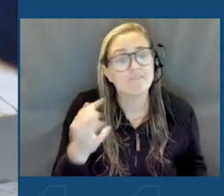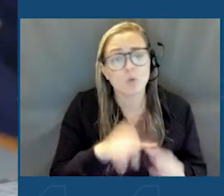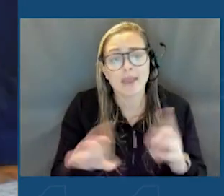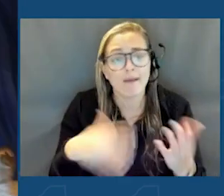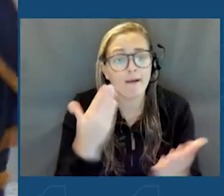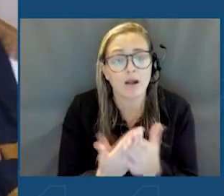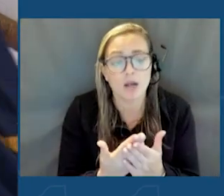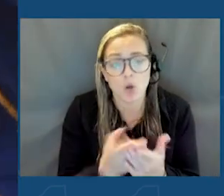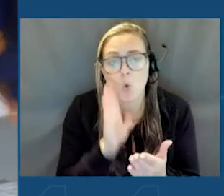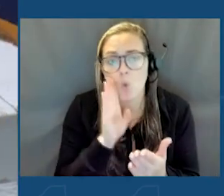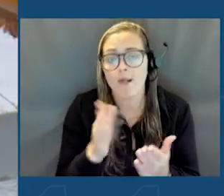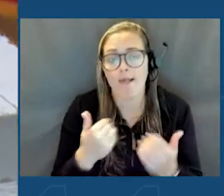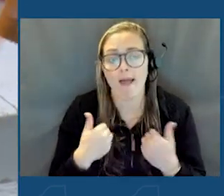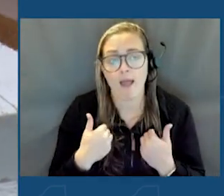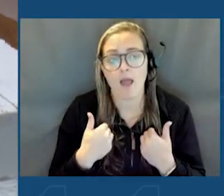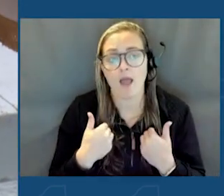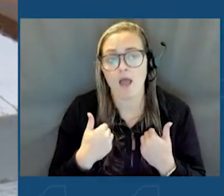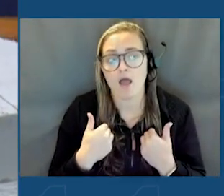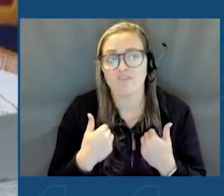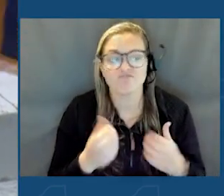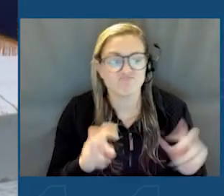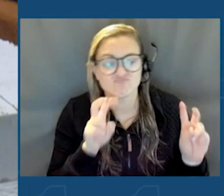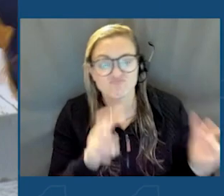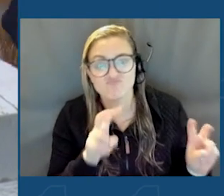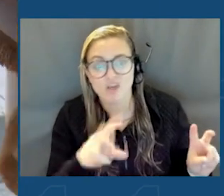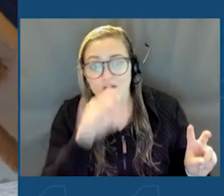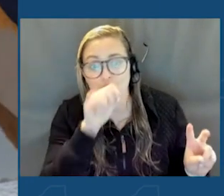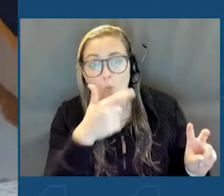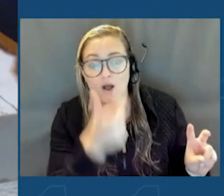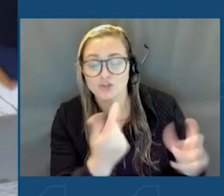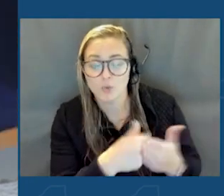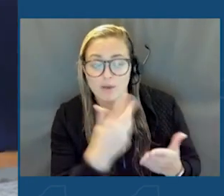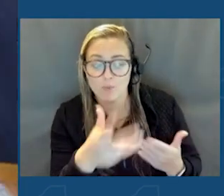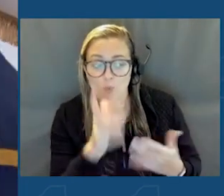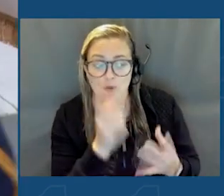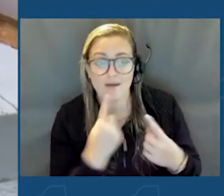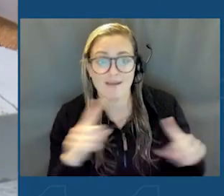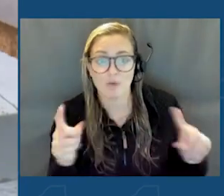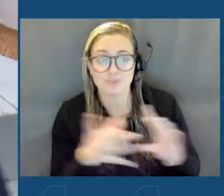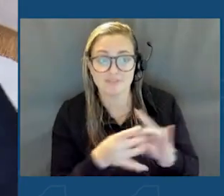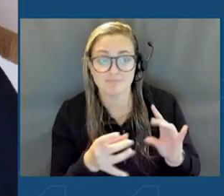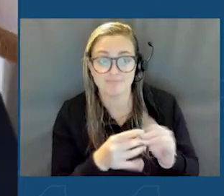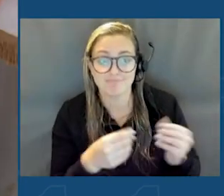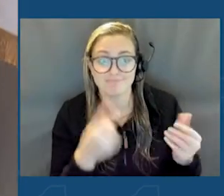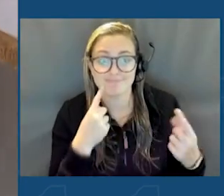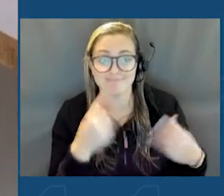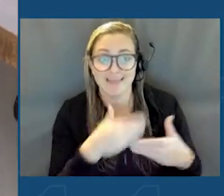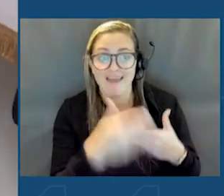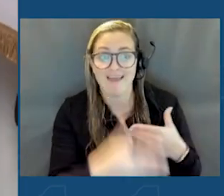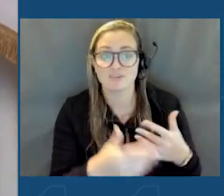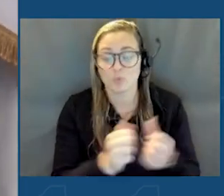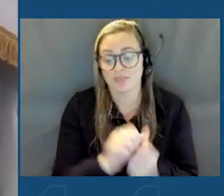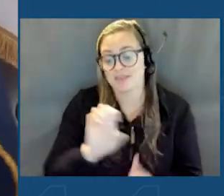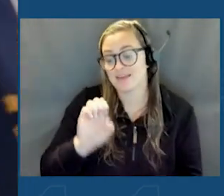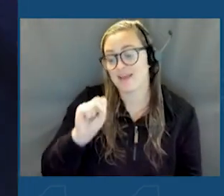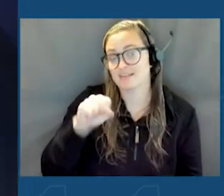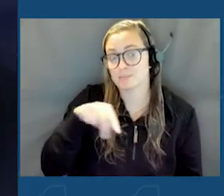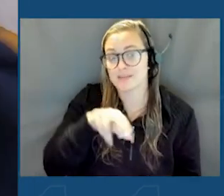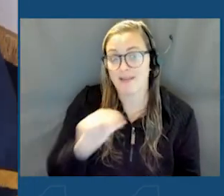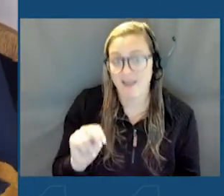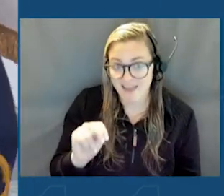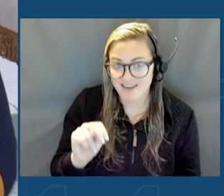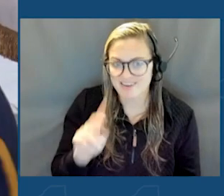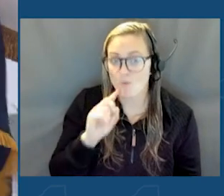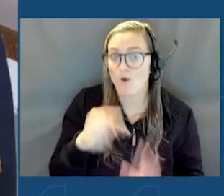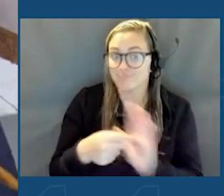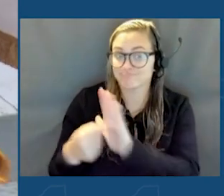have love watching. What I'm going to announce next is that we've come to an agreement with ESPN to broadcast the games.